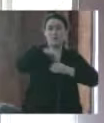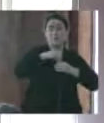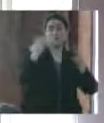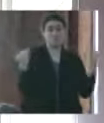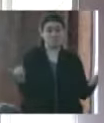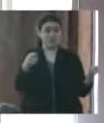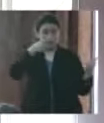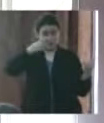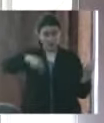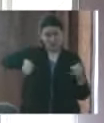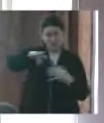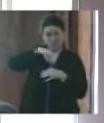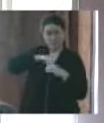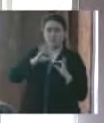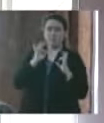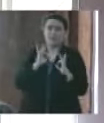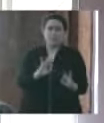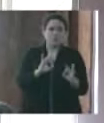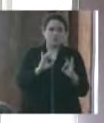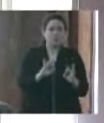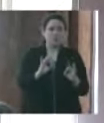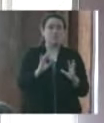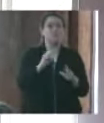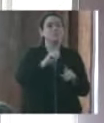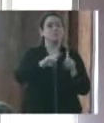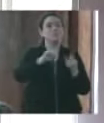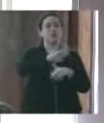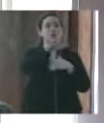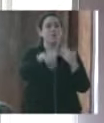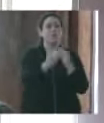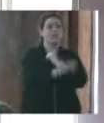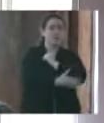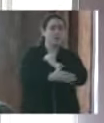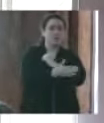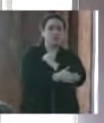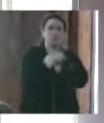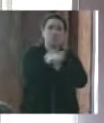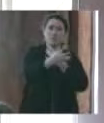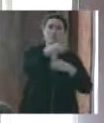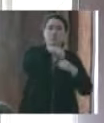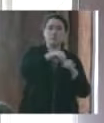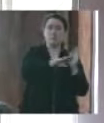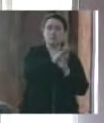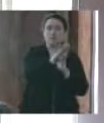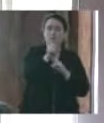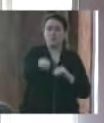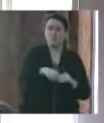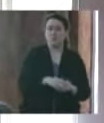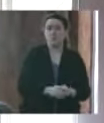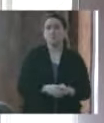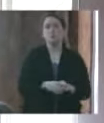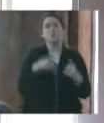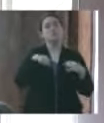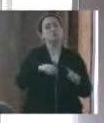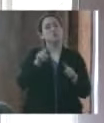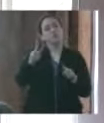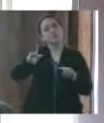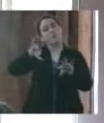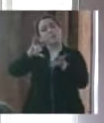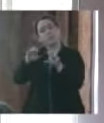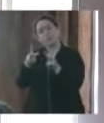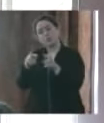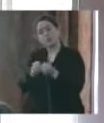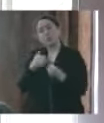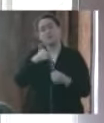played, but all the ASEAN countries, or most of them, are participating at this part. At the workshop, 21 countries and